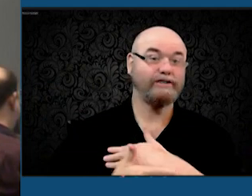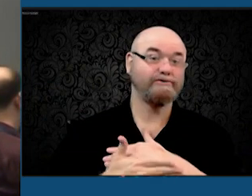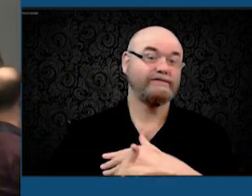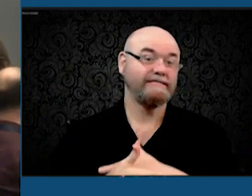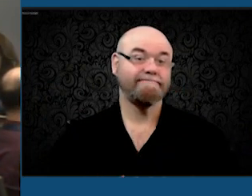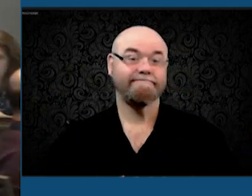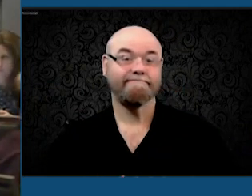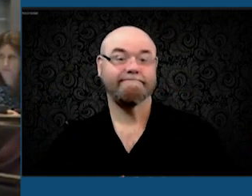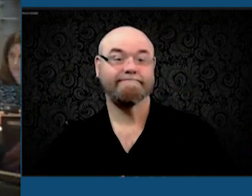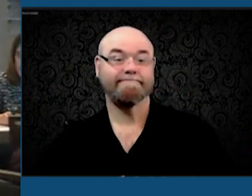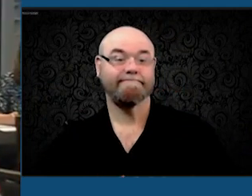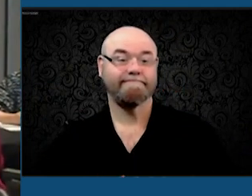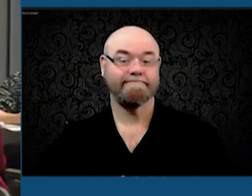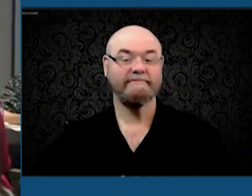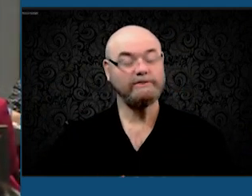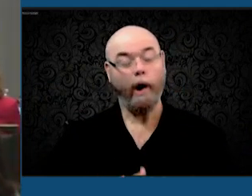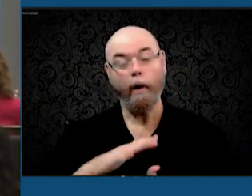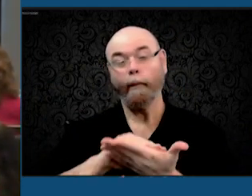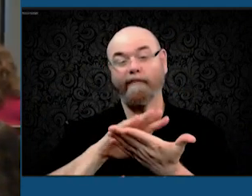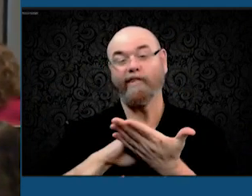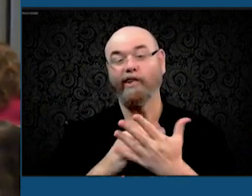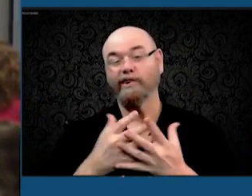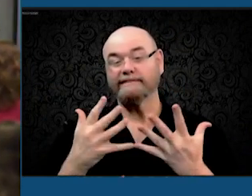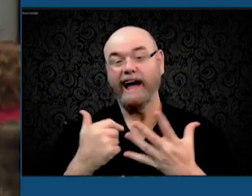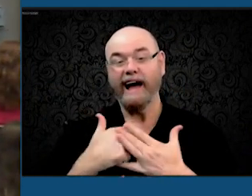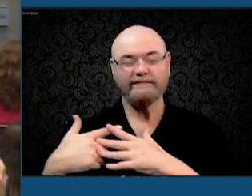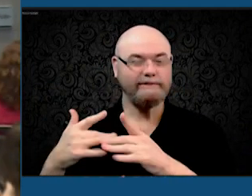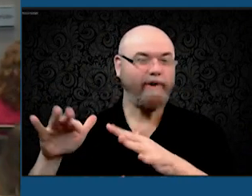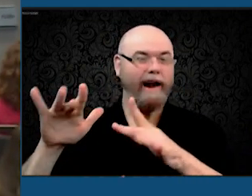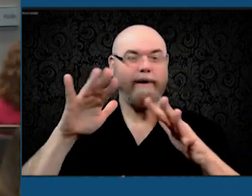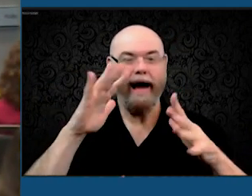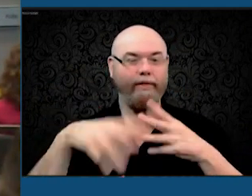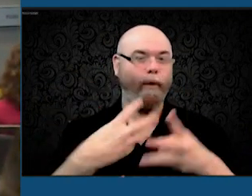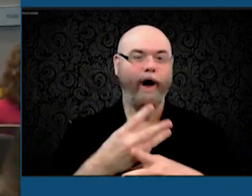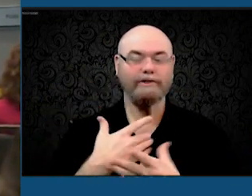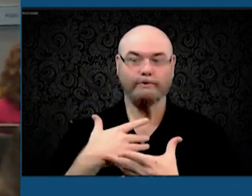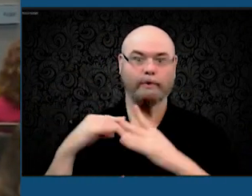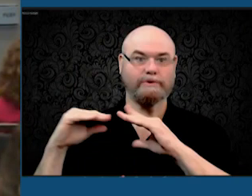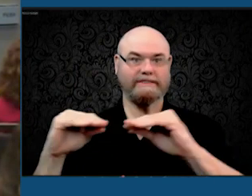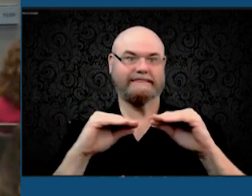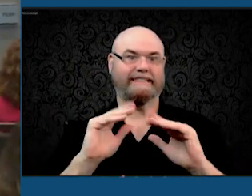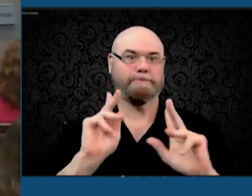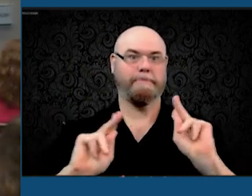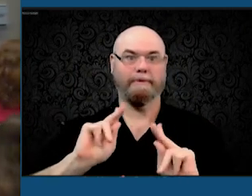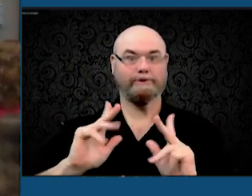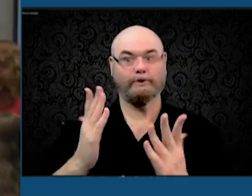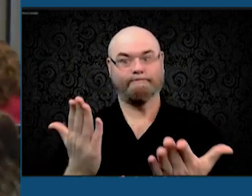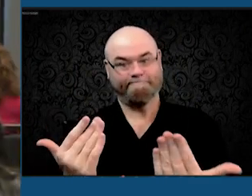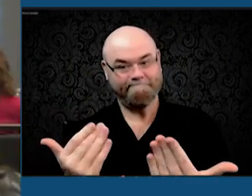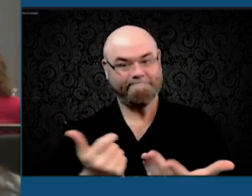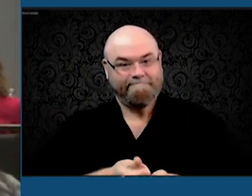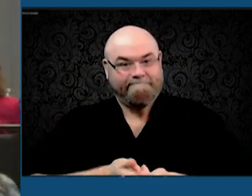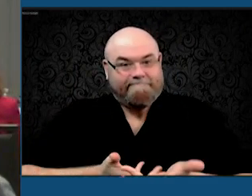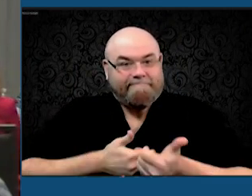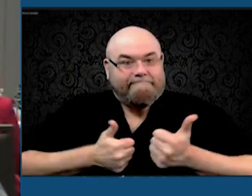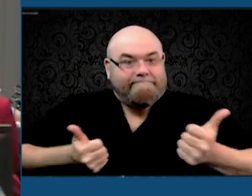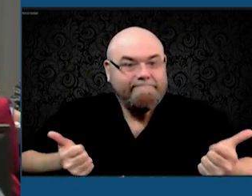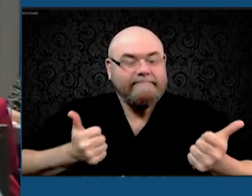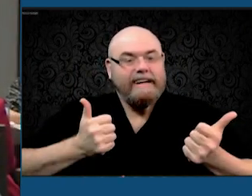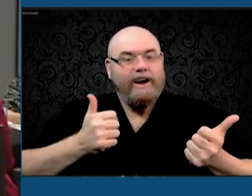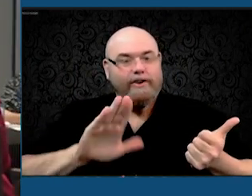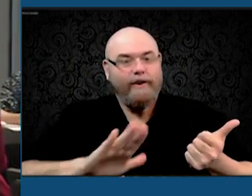so we've learned a lot, running around the world trying to get people to talk about their feelings. And what we know from the work that we've done specifically is that